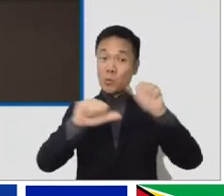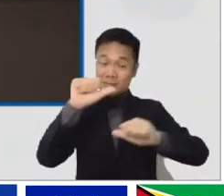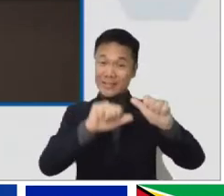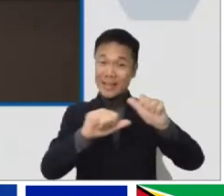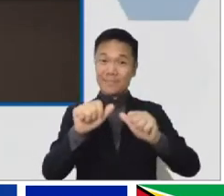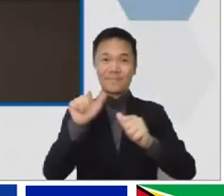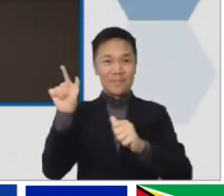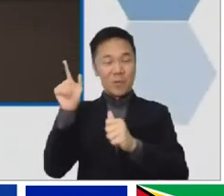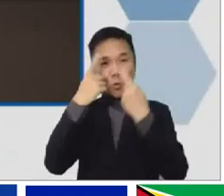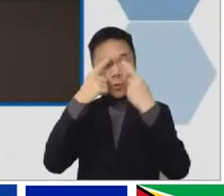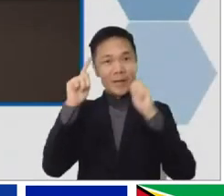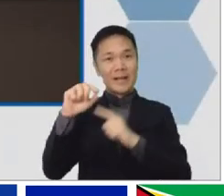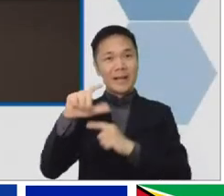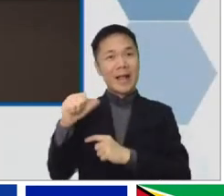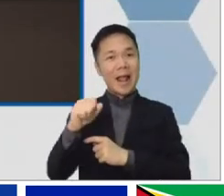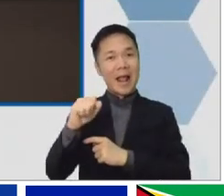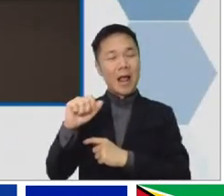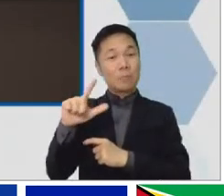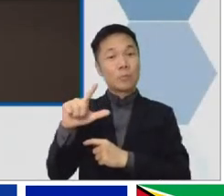enjoy.